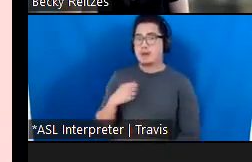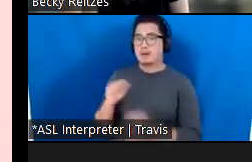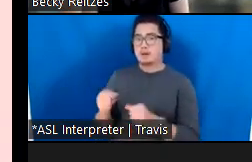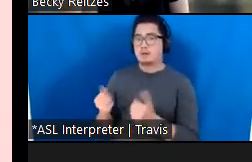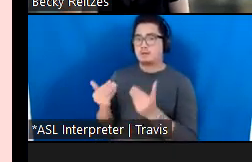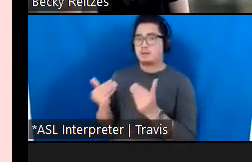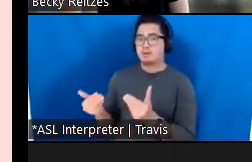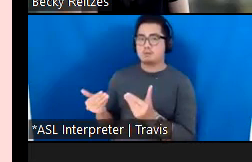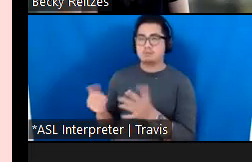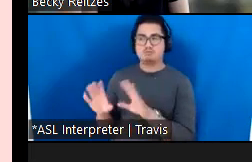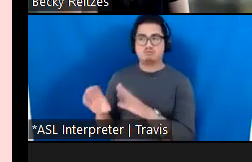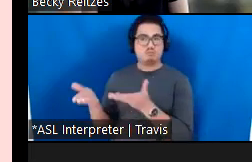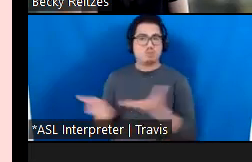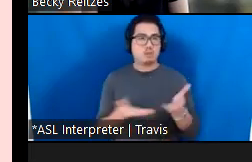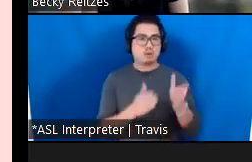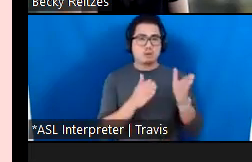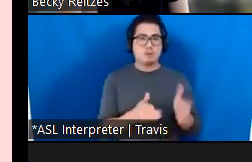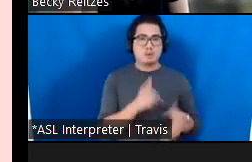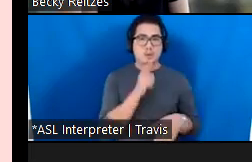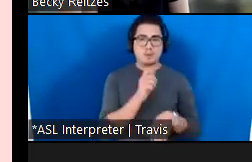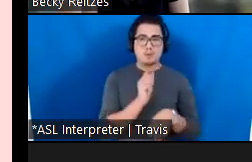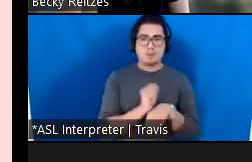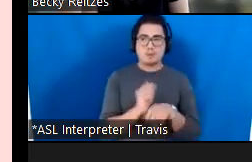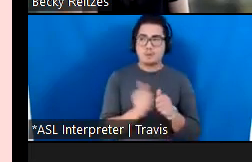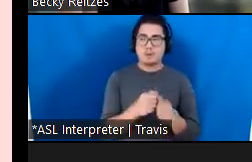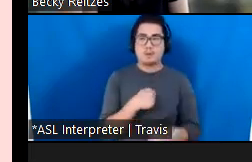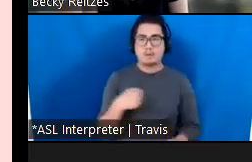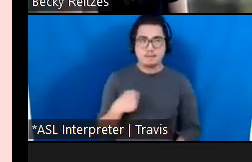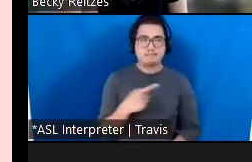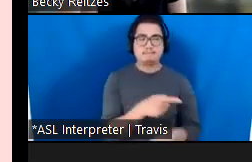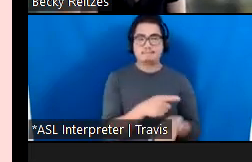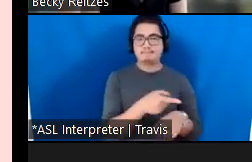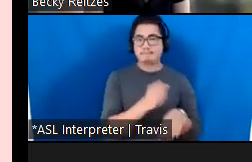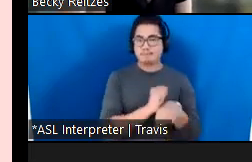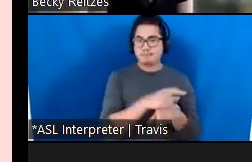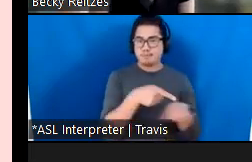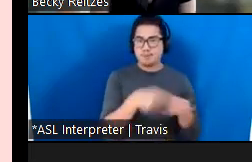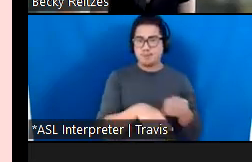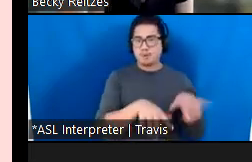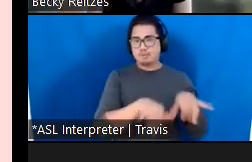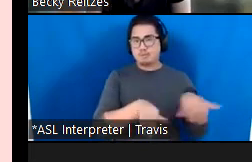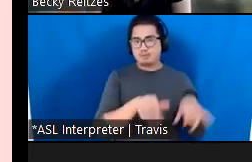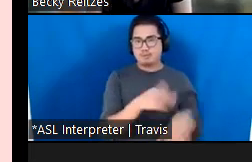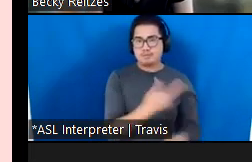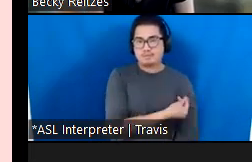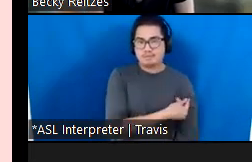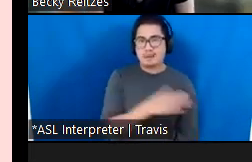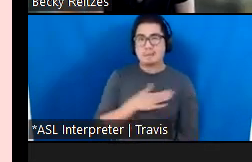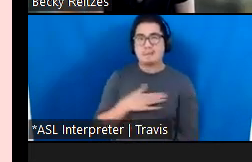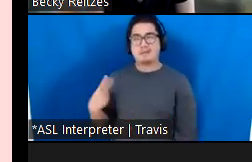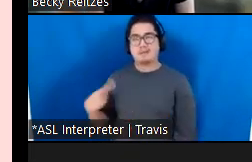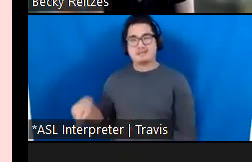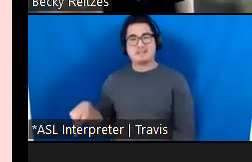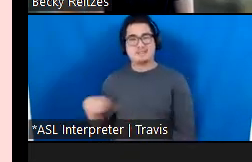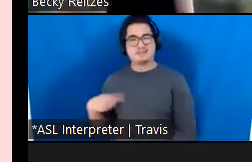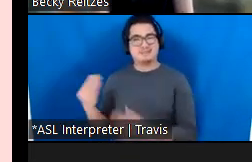introduce you to the person who works with us who does routine vaccinations. My dog is telling me they have to go to the bathroom. A poor